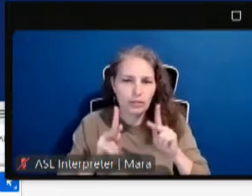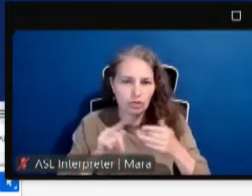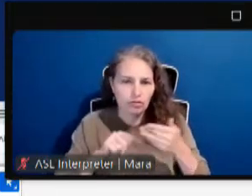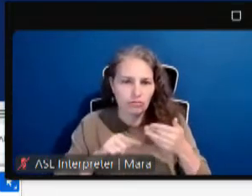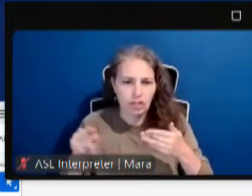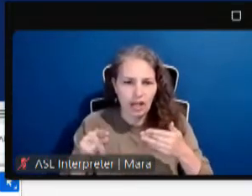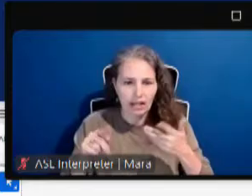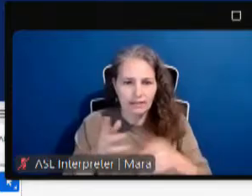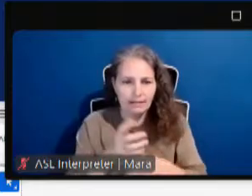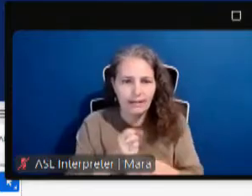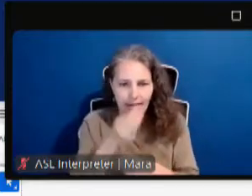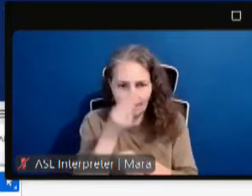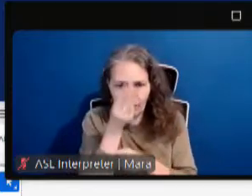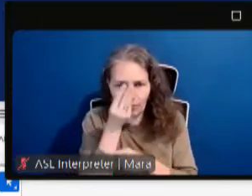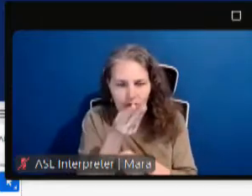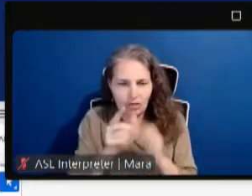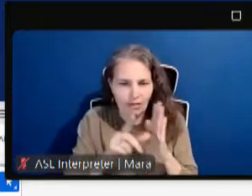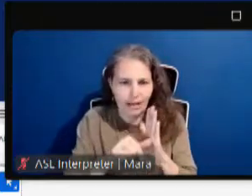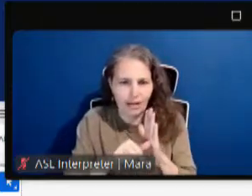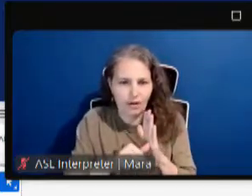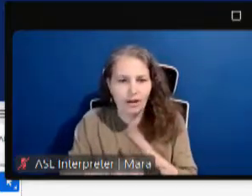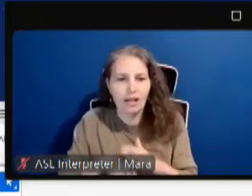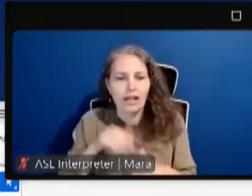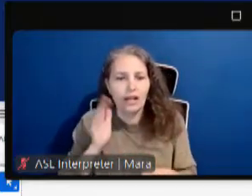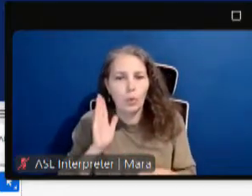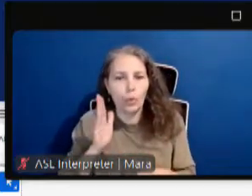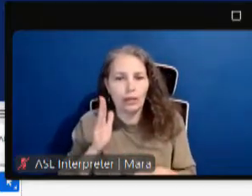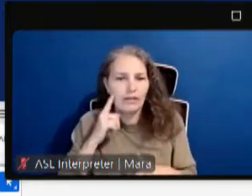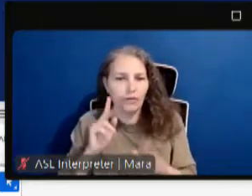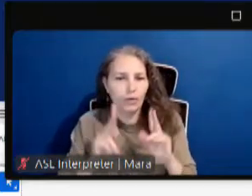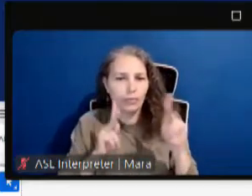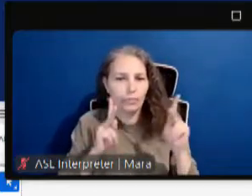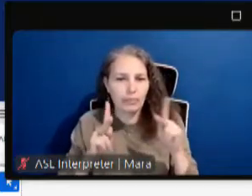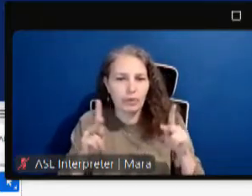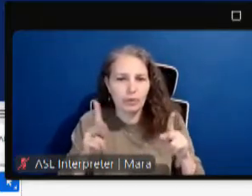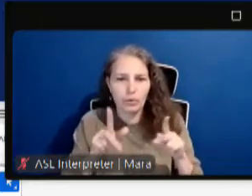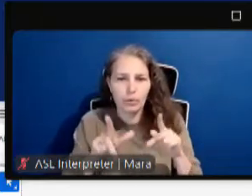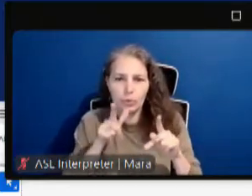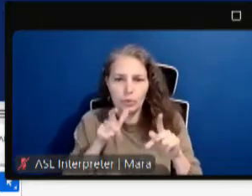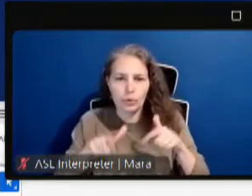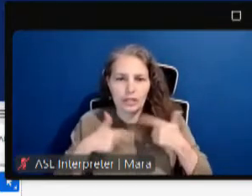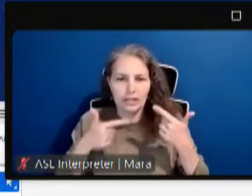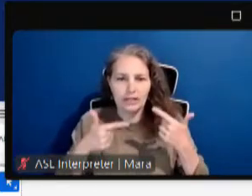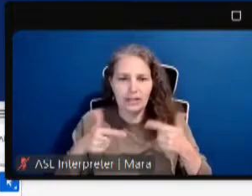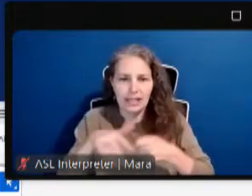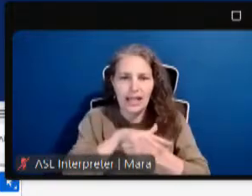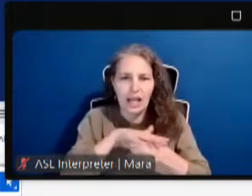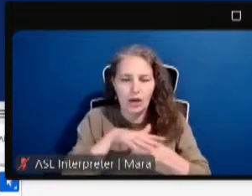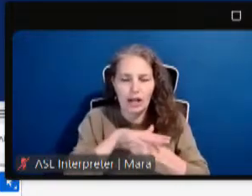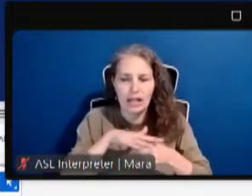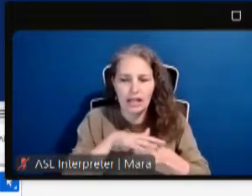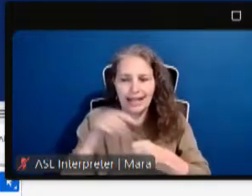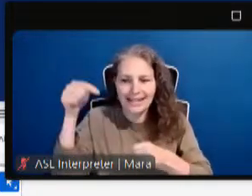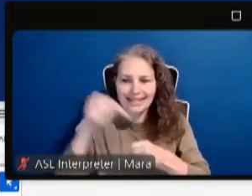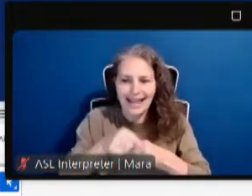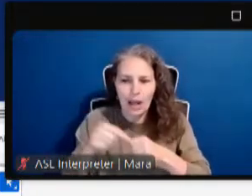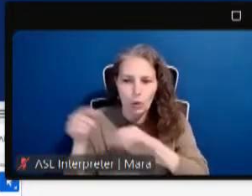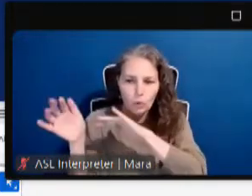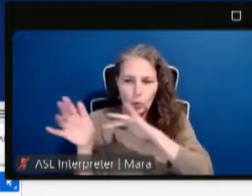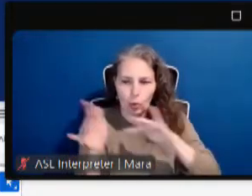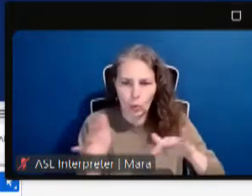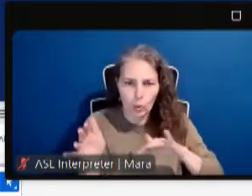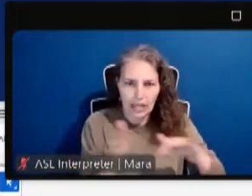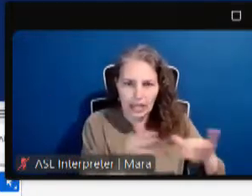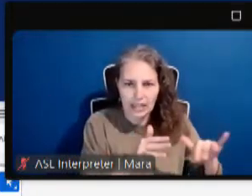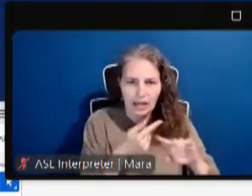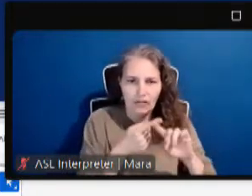to obtain that. And once again, that's going to be for those that are in the area that is most affected downwind from the Eaton. But for right